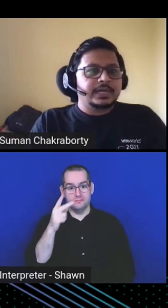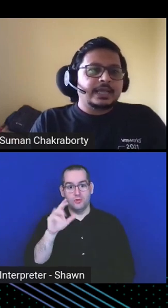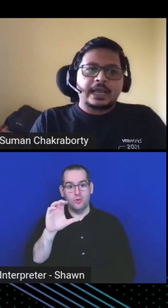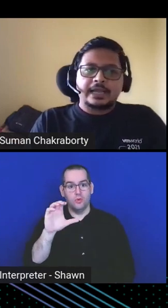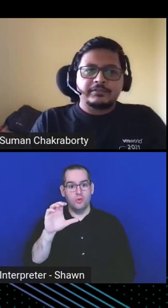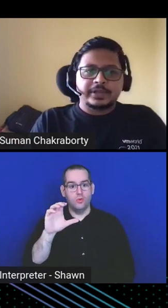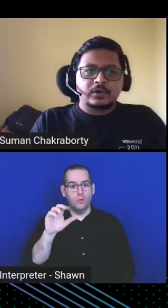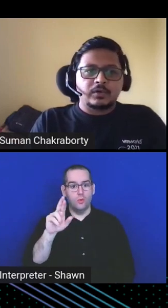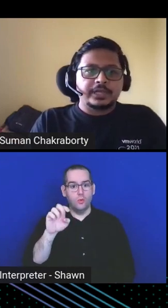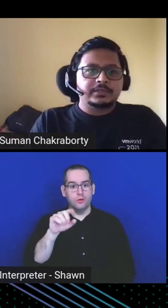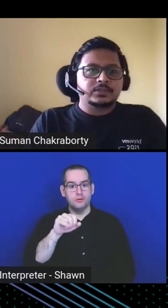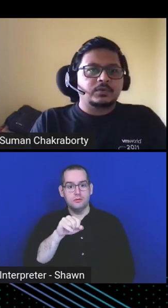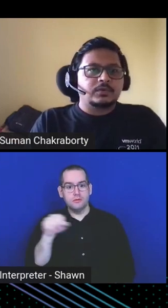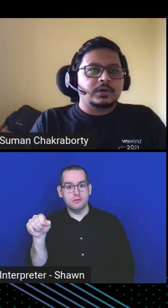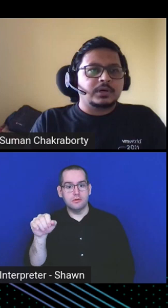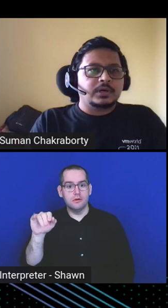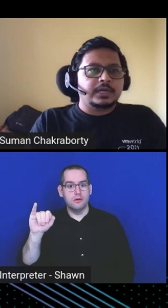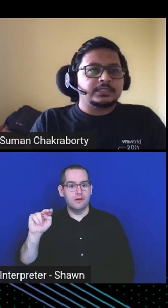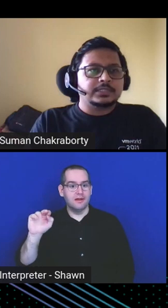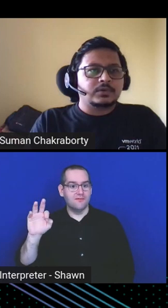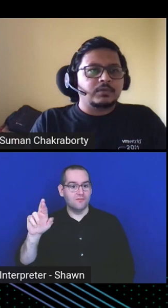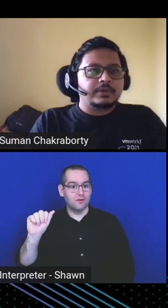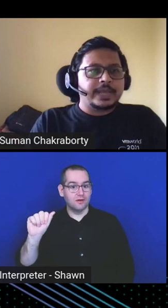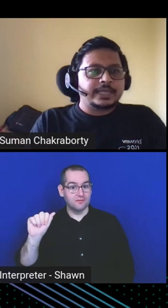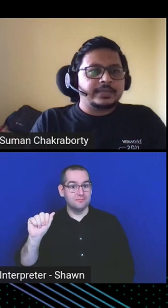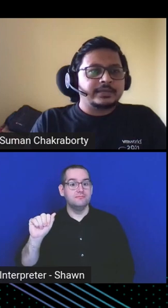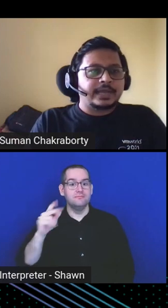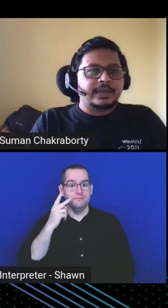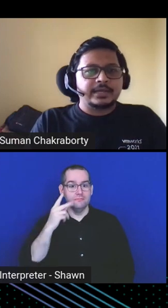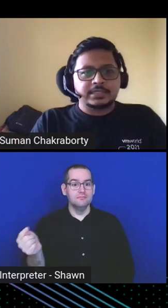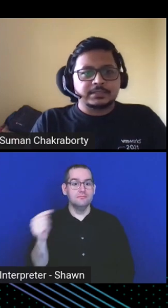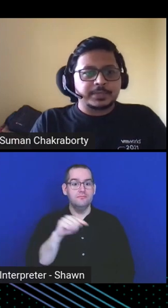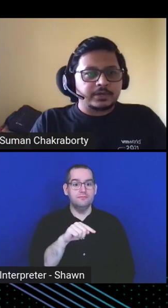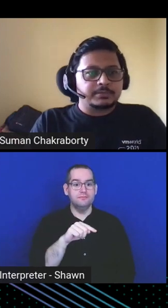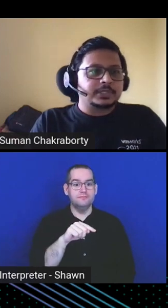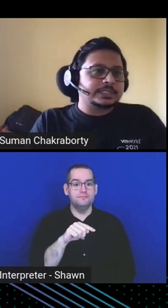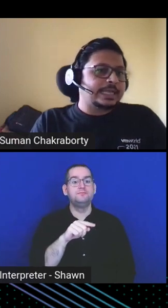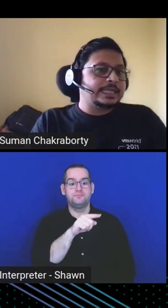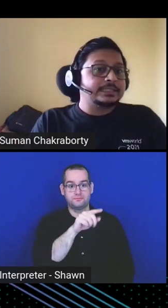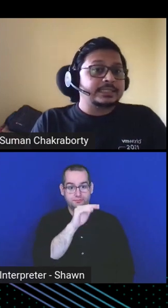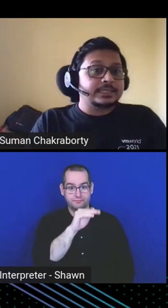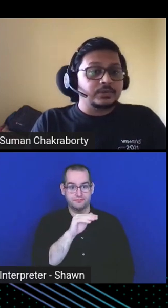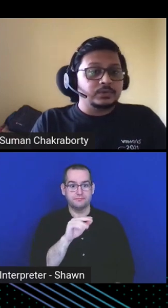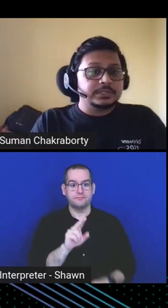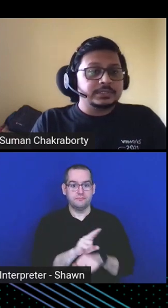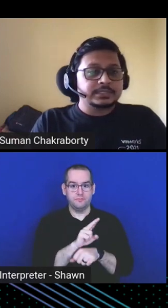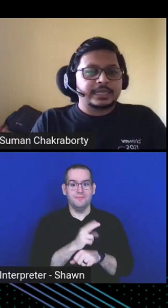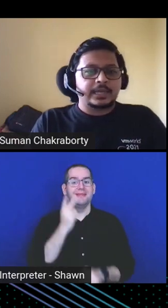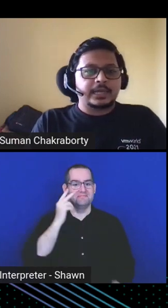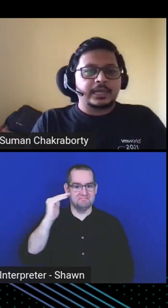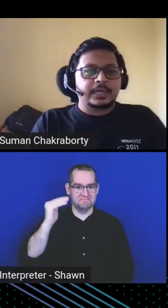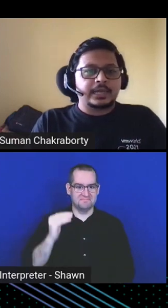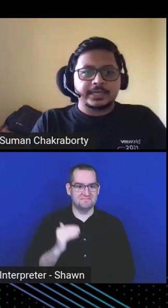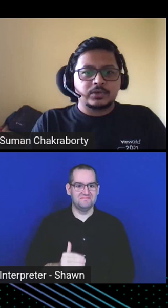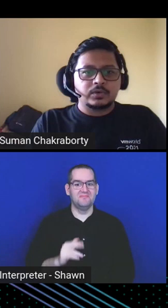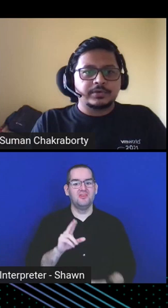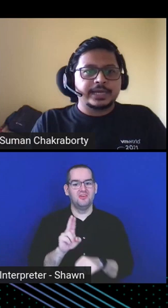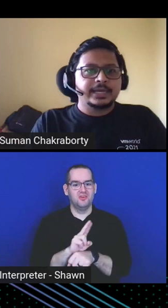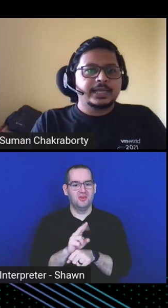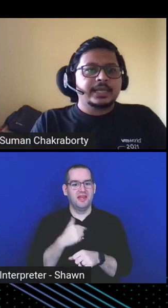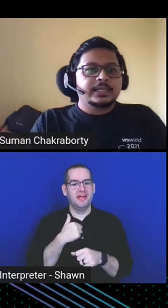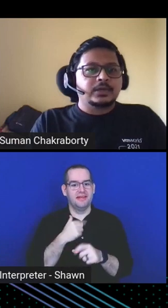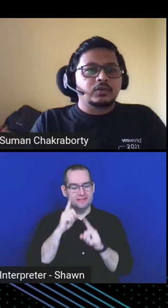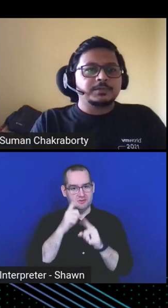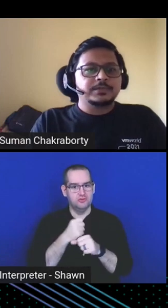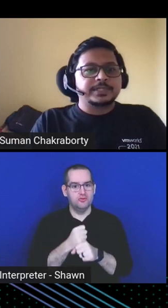here. And if I go here, so I'll just go one back here. Under this particular project, I can see the users that I intended to